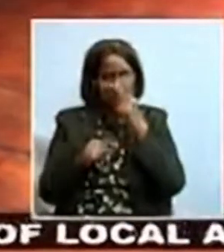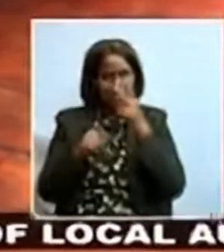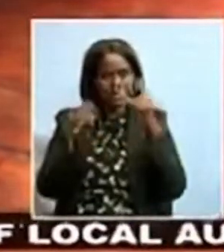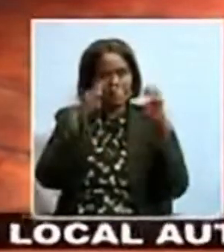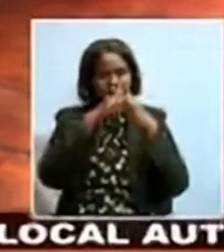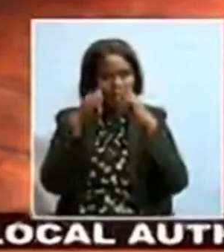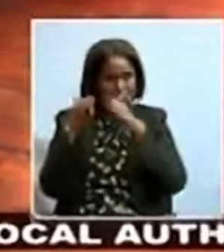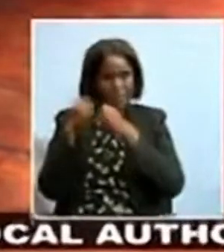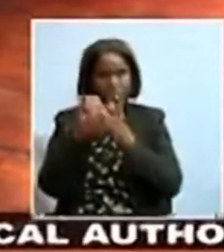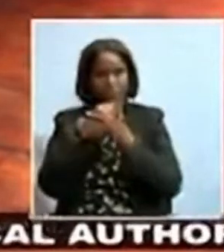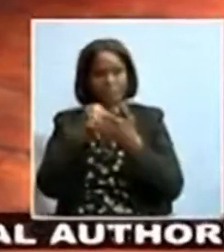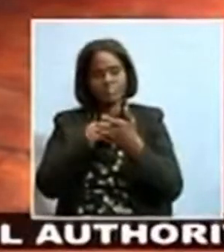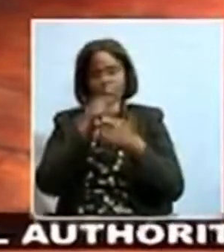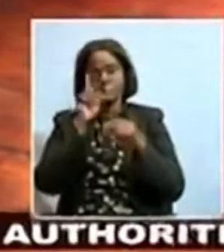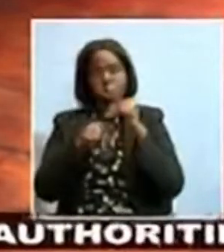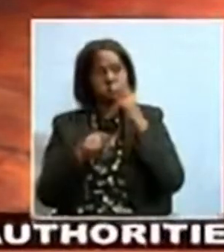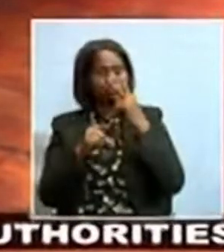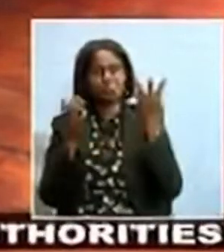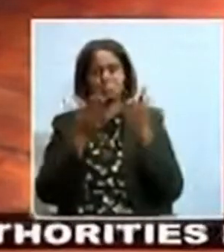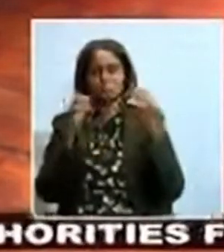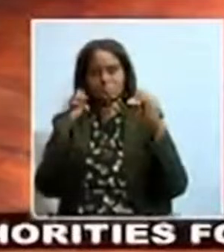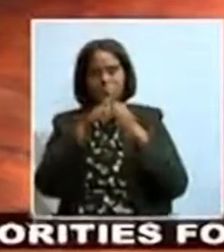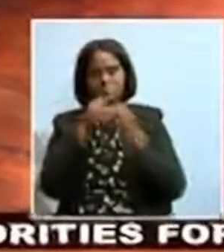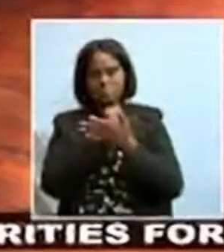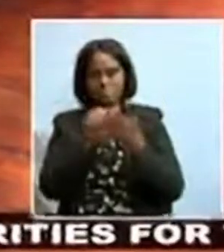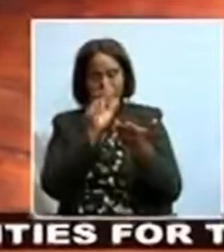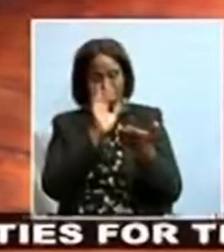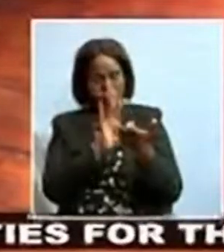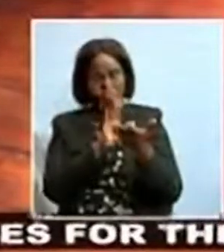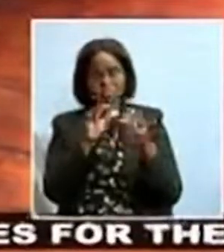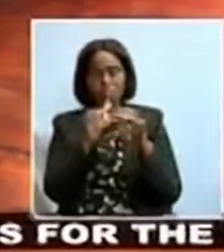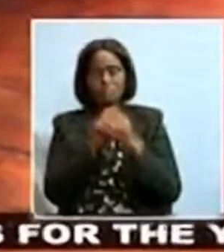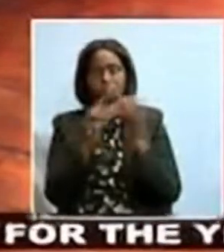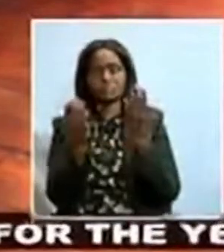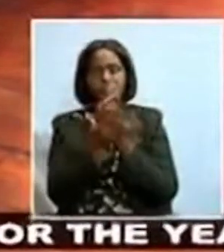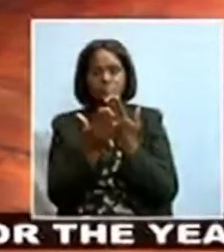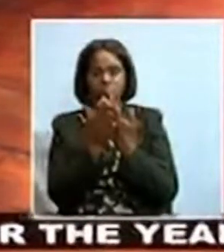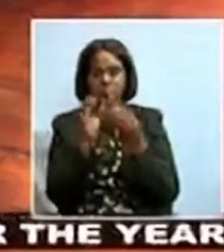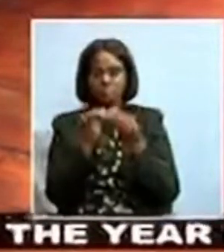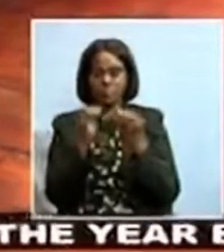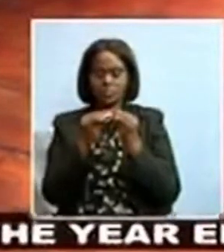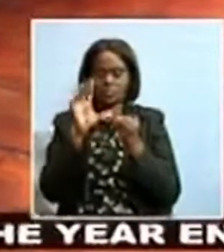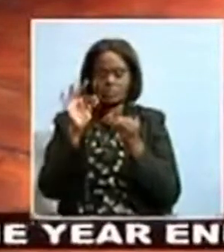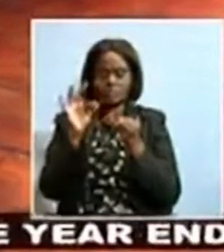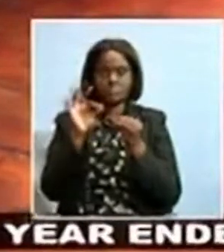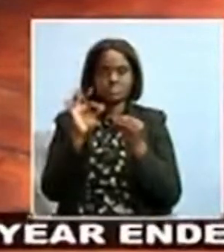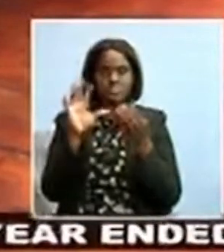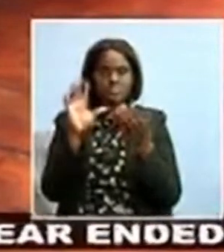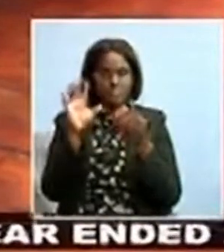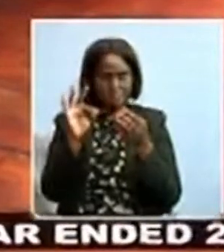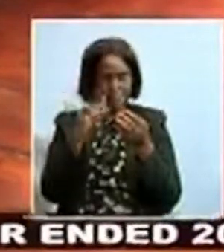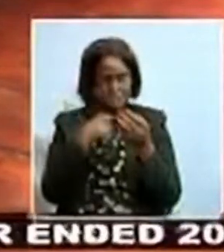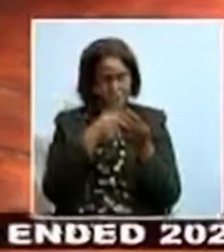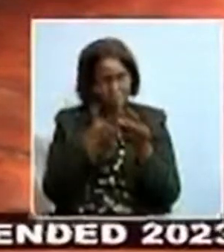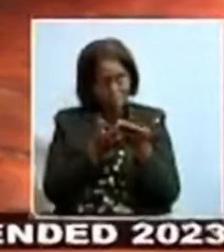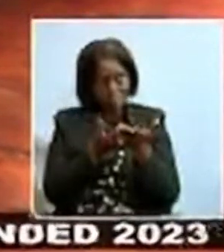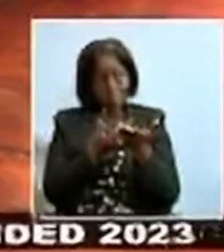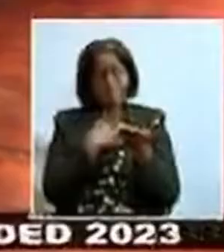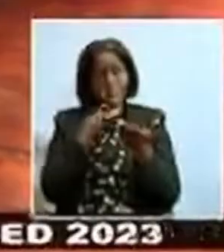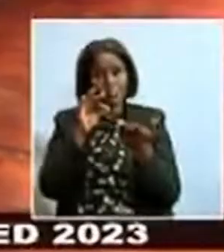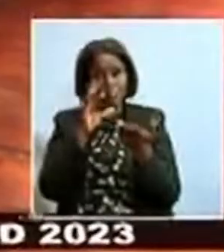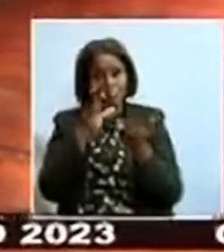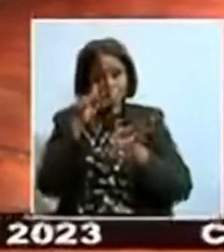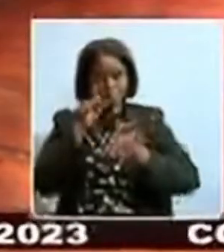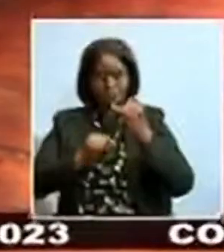here. The bank statements, Chair, they are on Appendix 9. I'm on Appendix 9. At